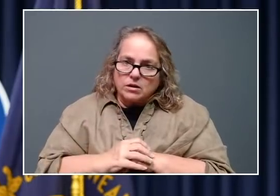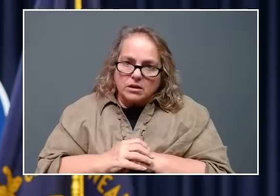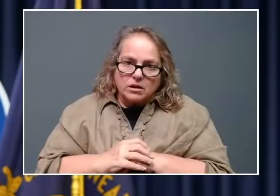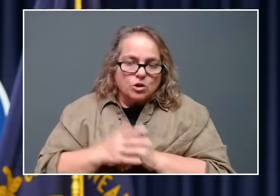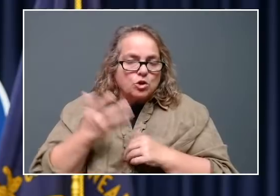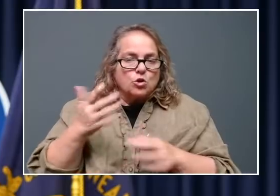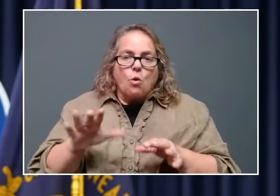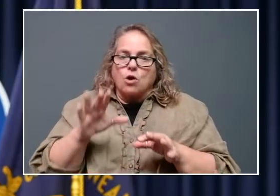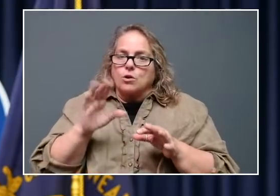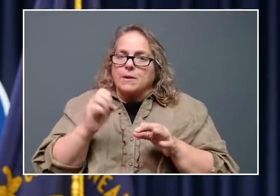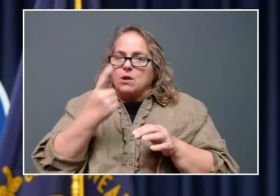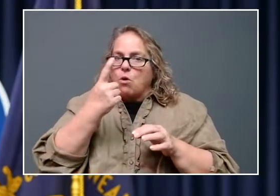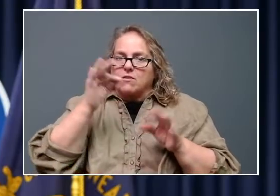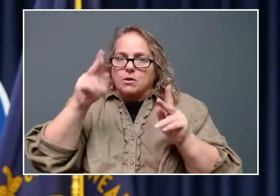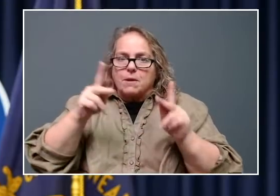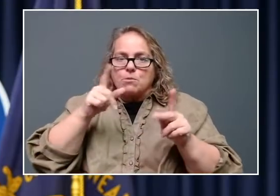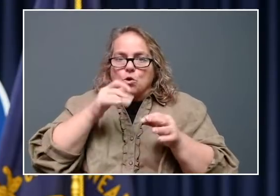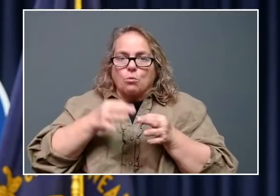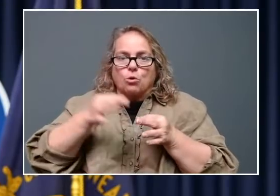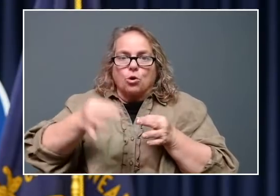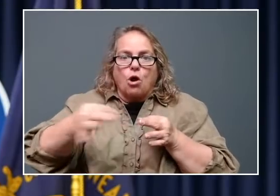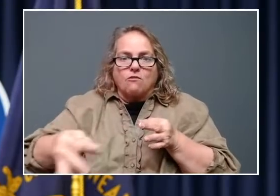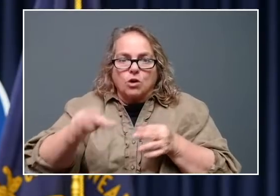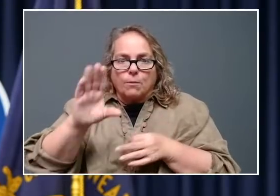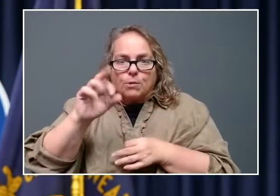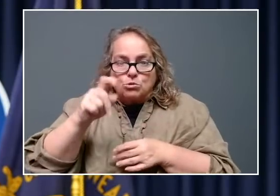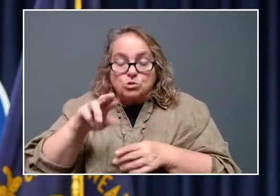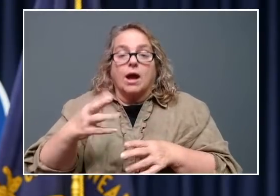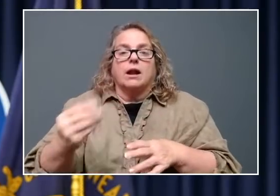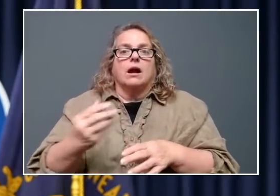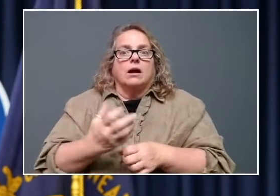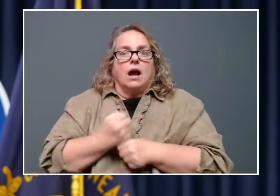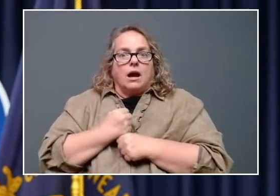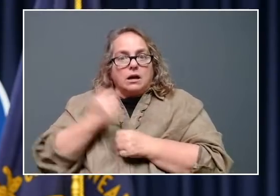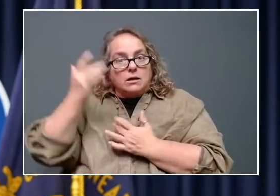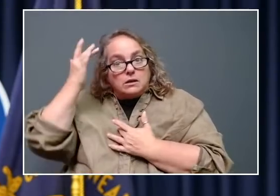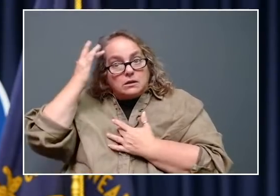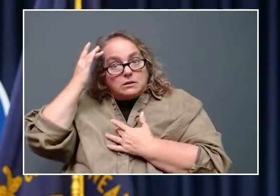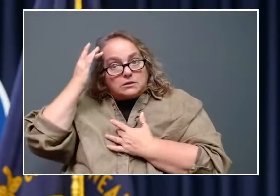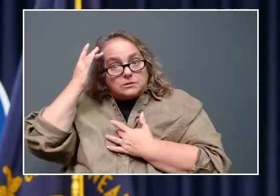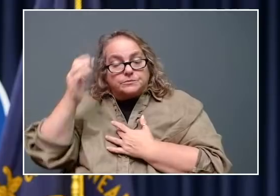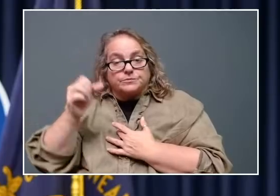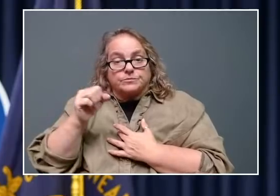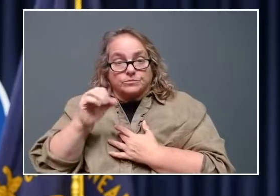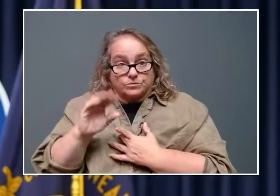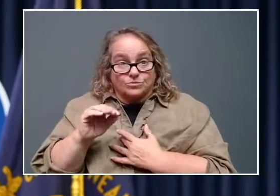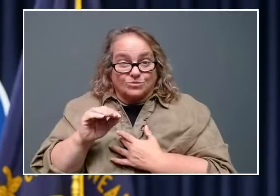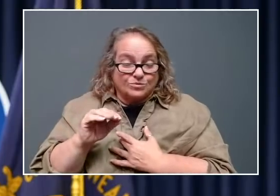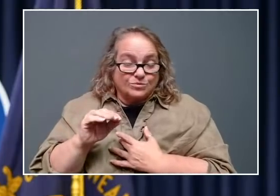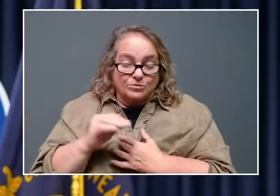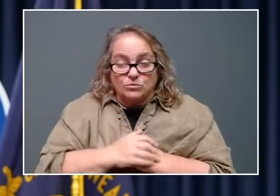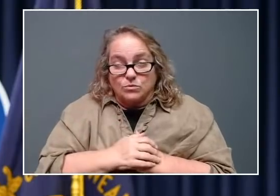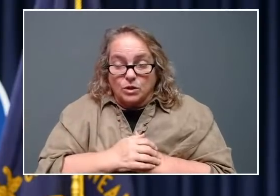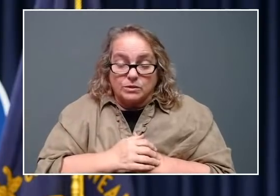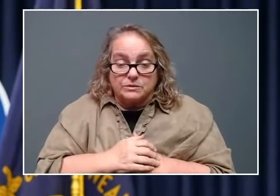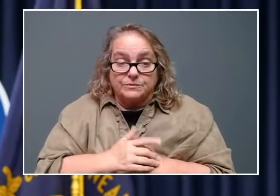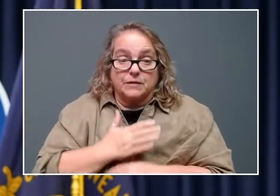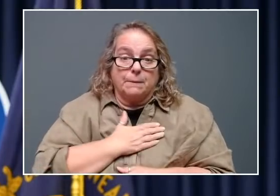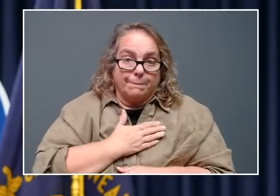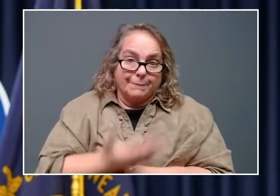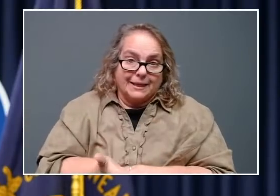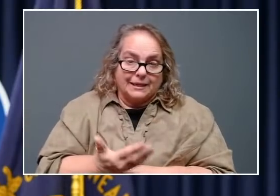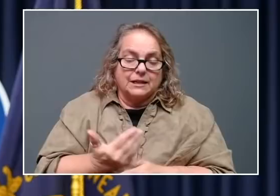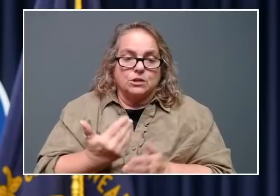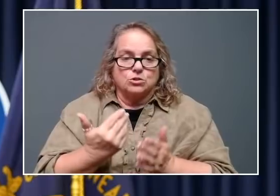booster and ultimately got the virus. And it's admittedly a nuanced